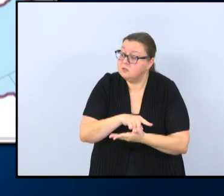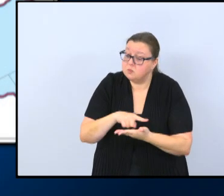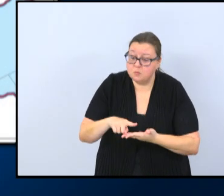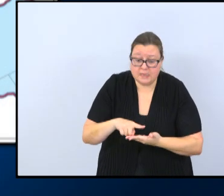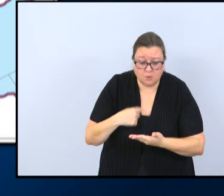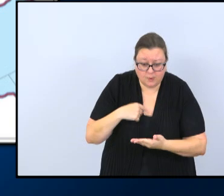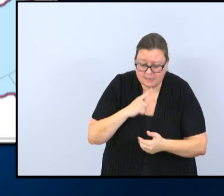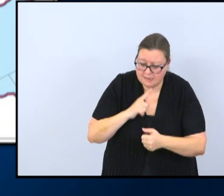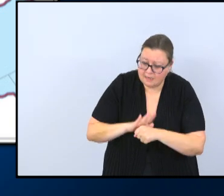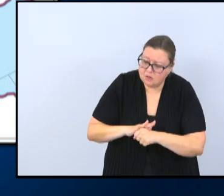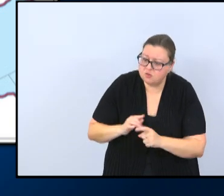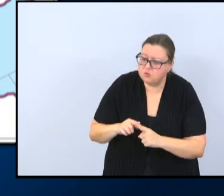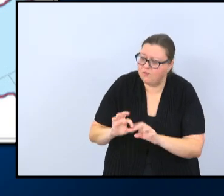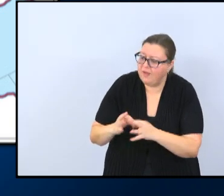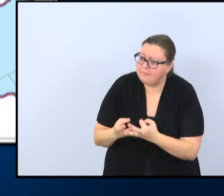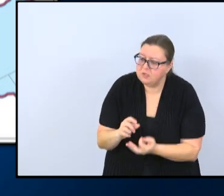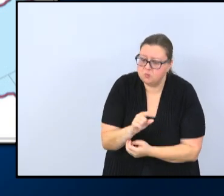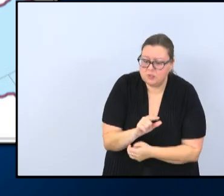on the